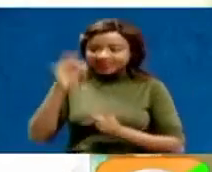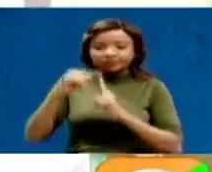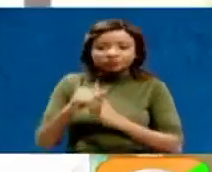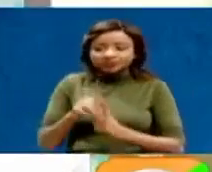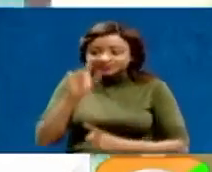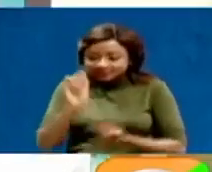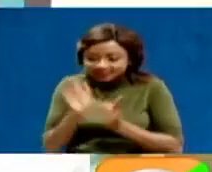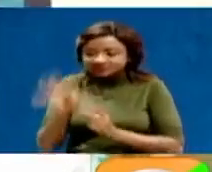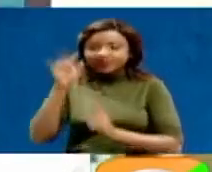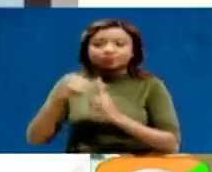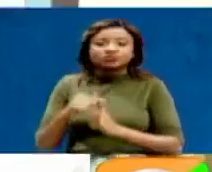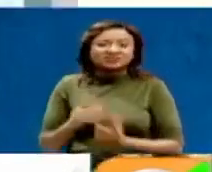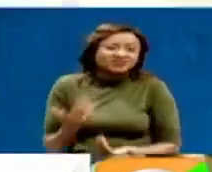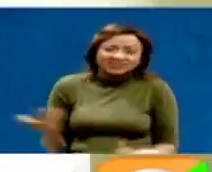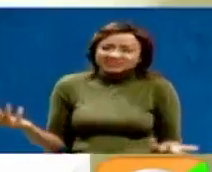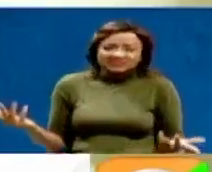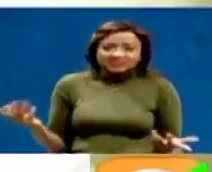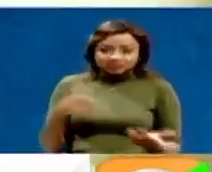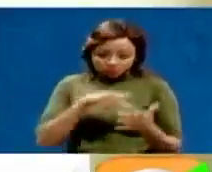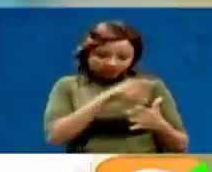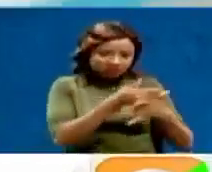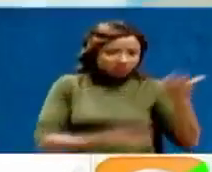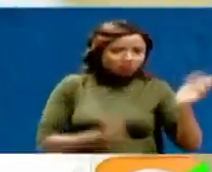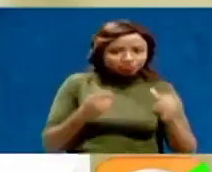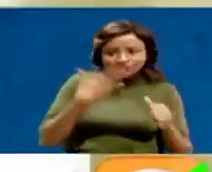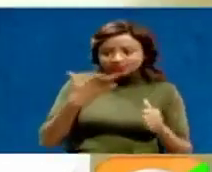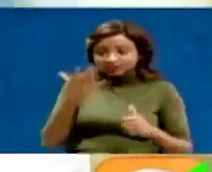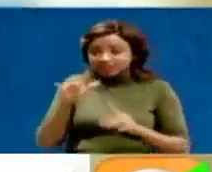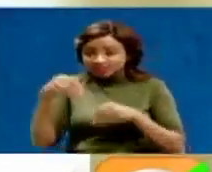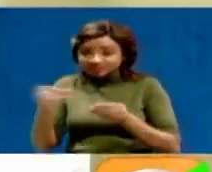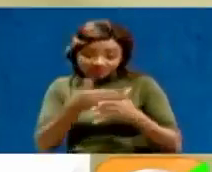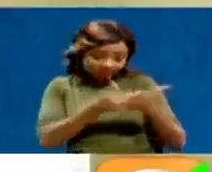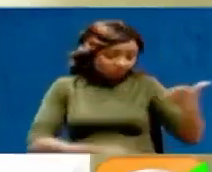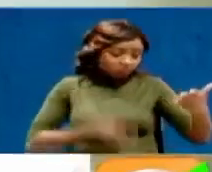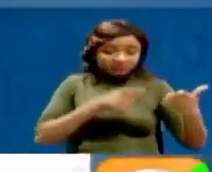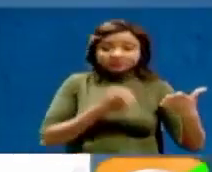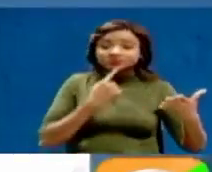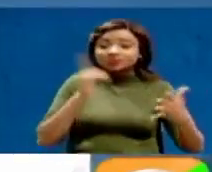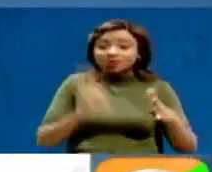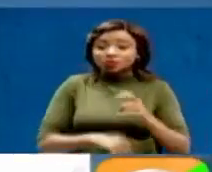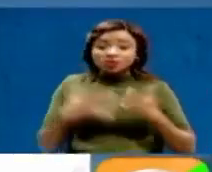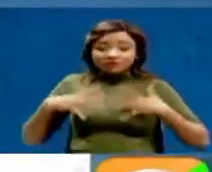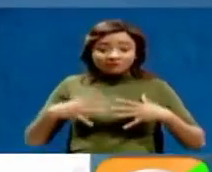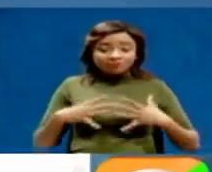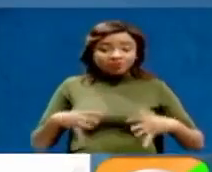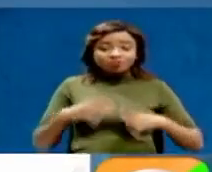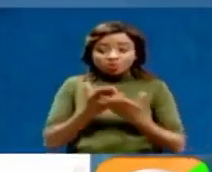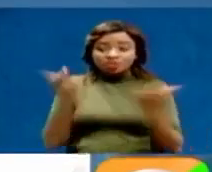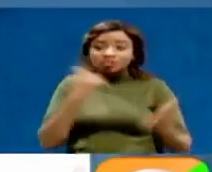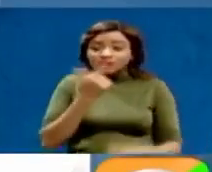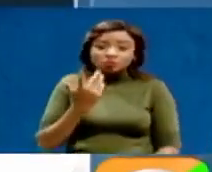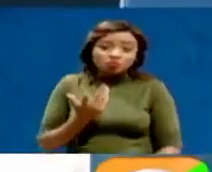even in the absence of symptoms, this report could have answers for them. The report states that, and I quote, for persons recovered